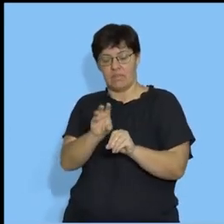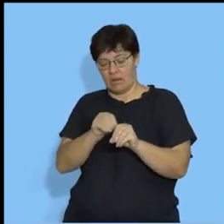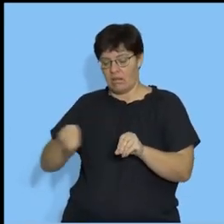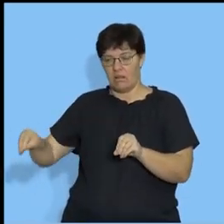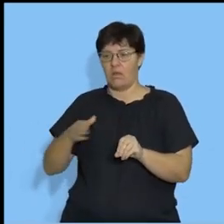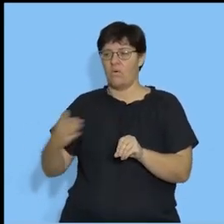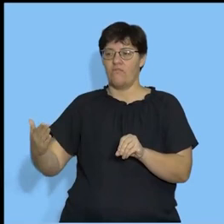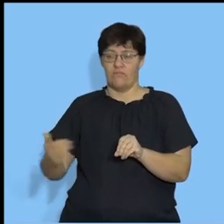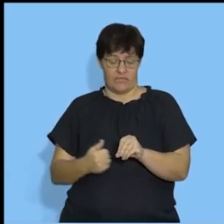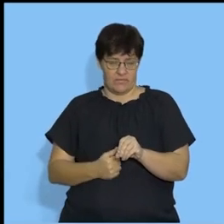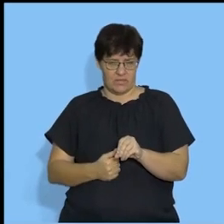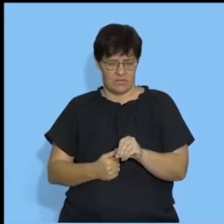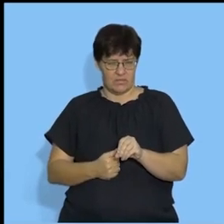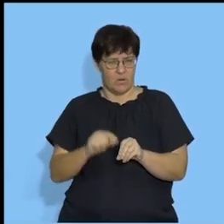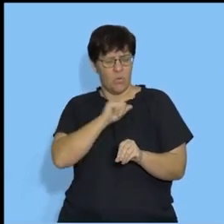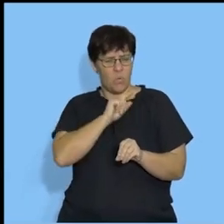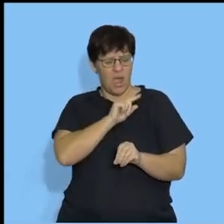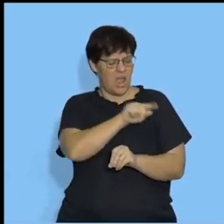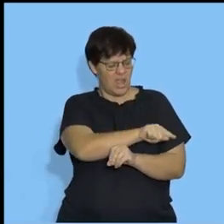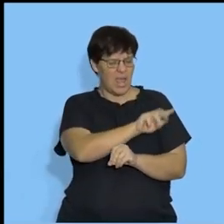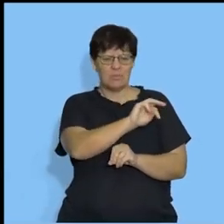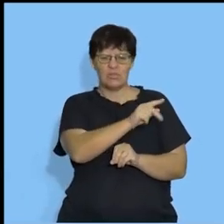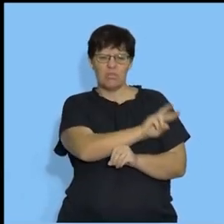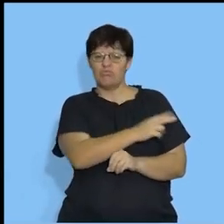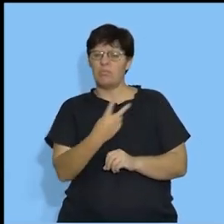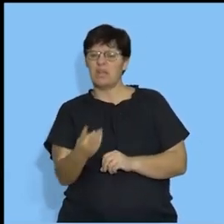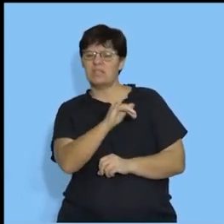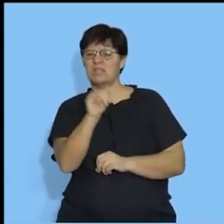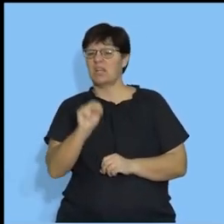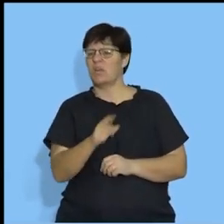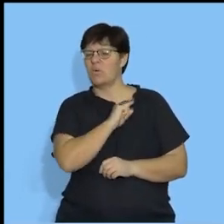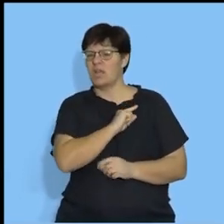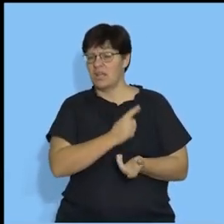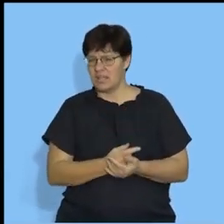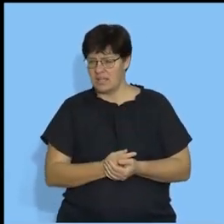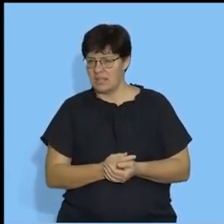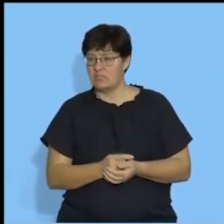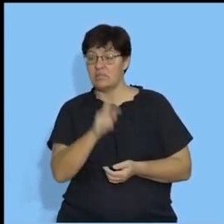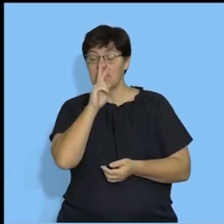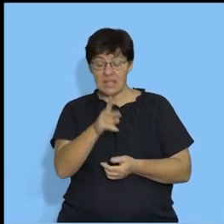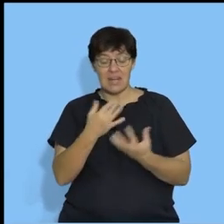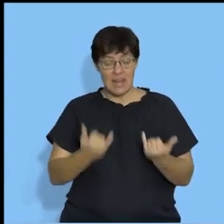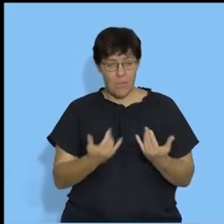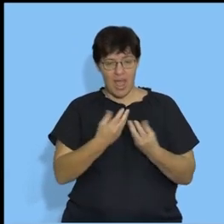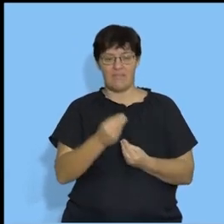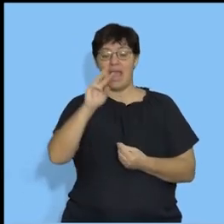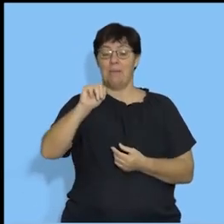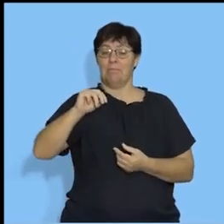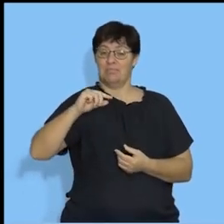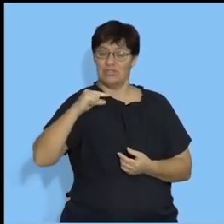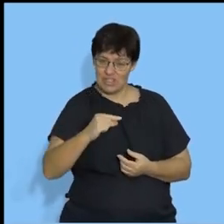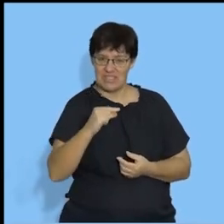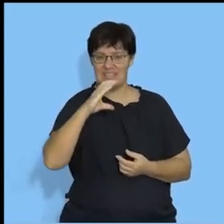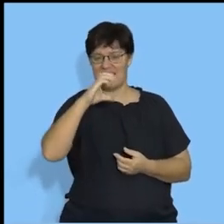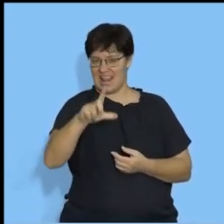are we saying magnesium has displaced zinc? You'll see that in the solution now we have got magnesium chloride